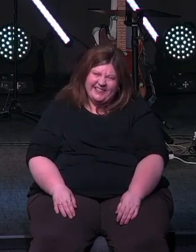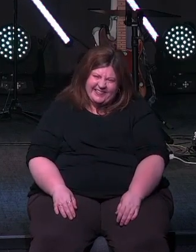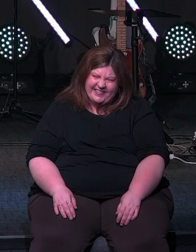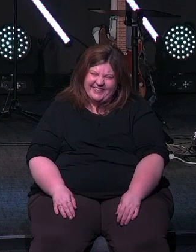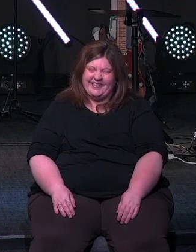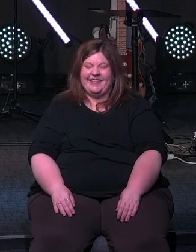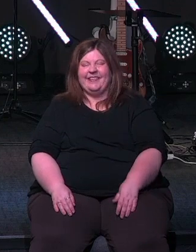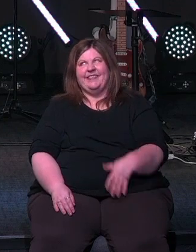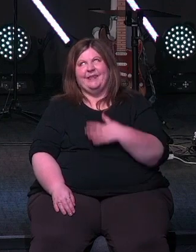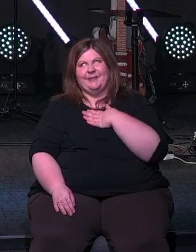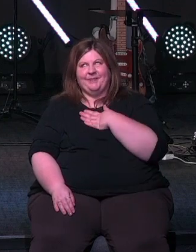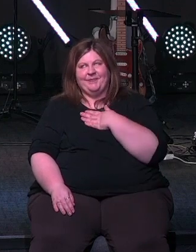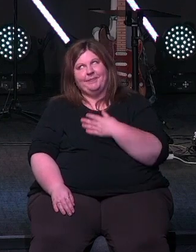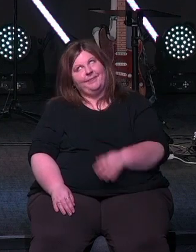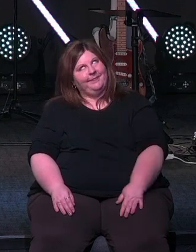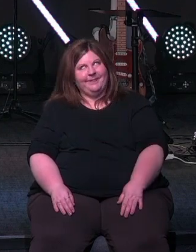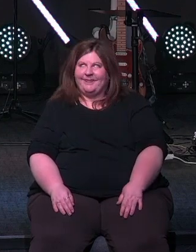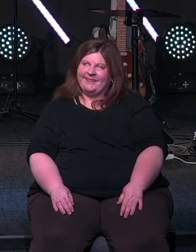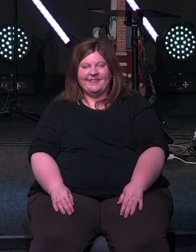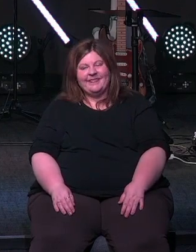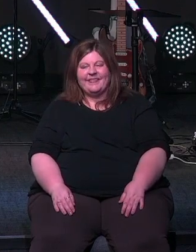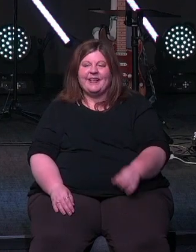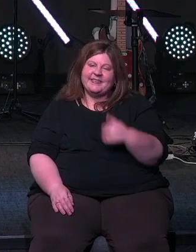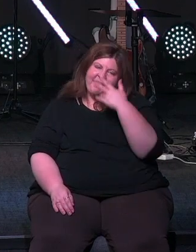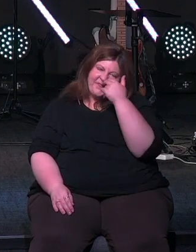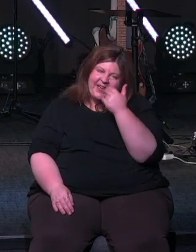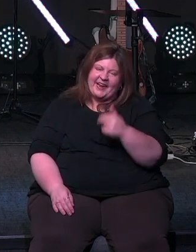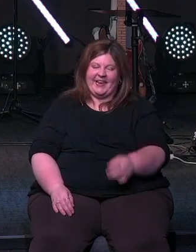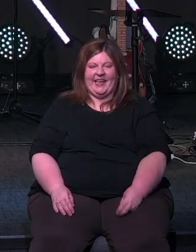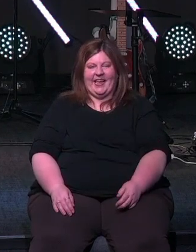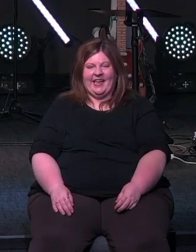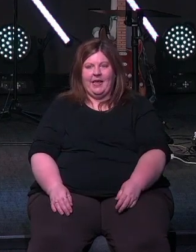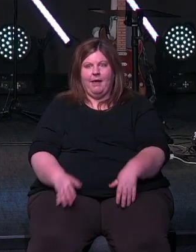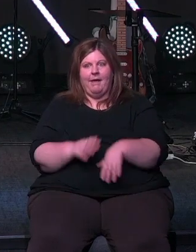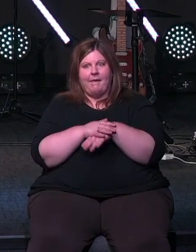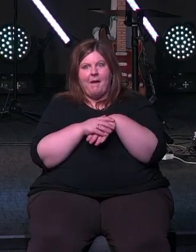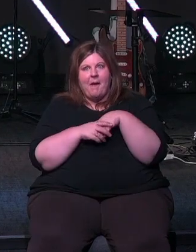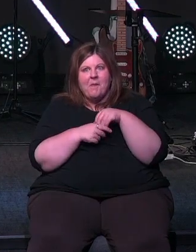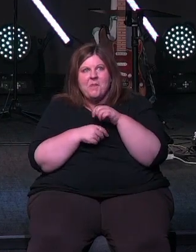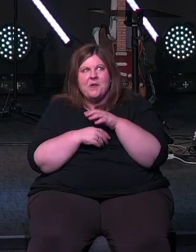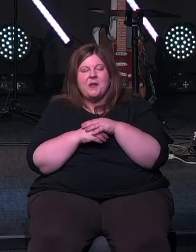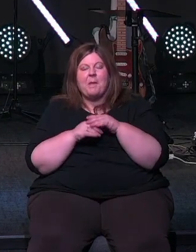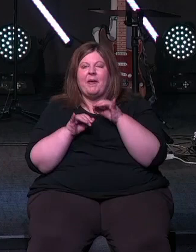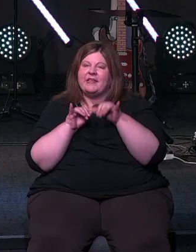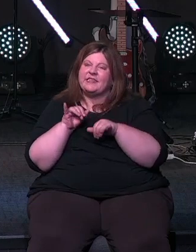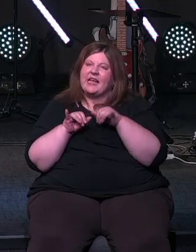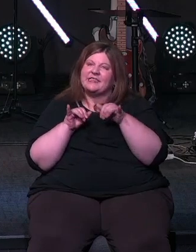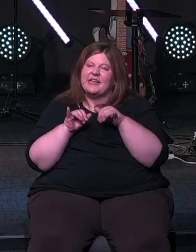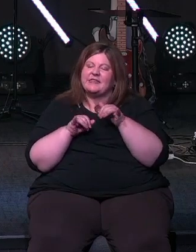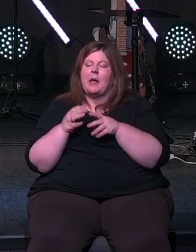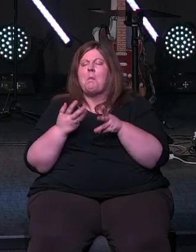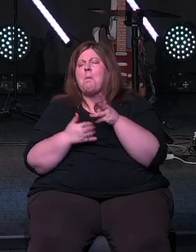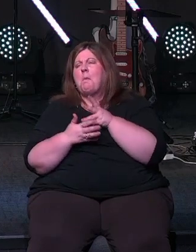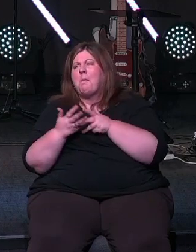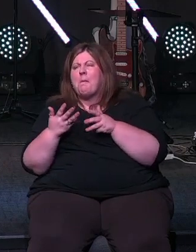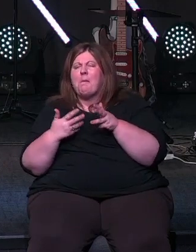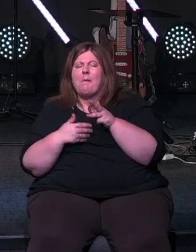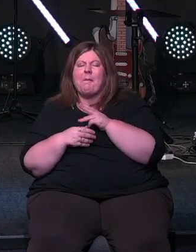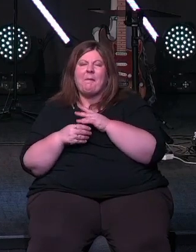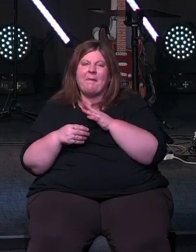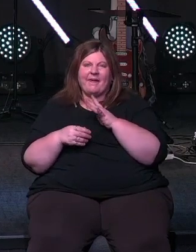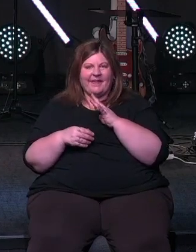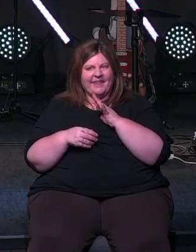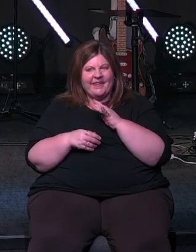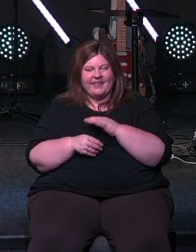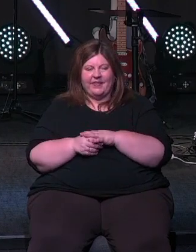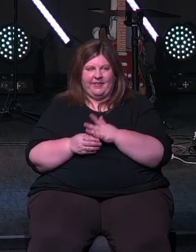Gag, right? I'm like, whatever. It's funny how comfortable they got the longer that we were there. I